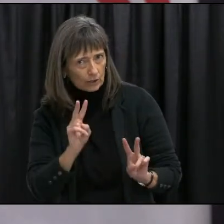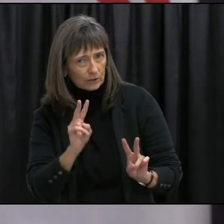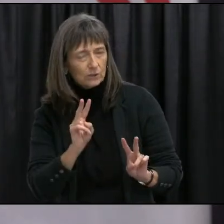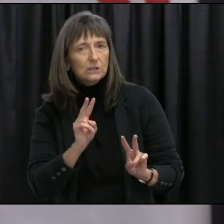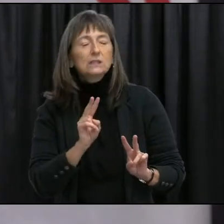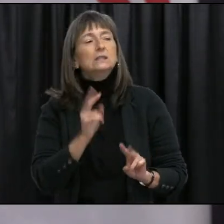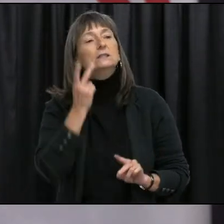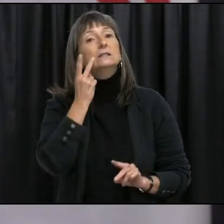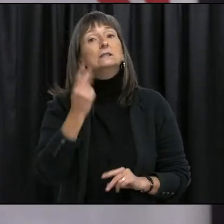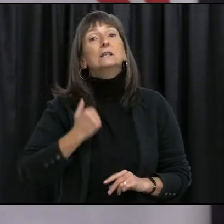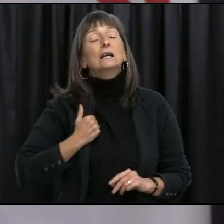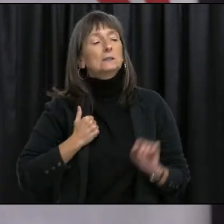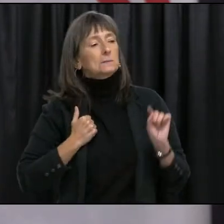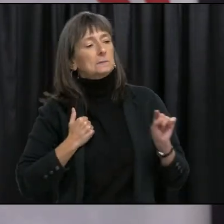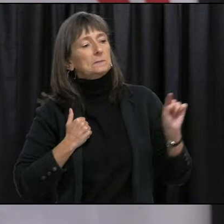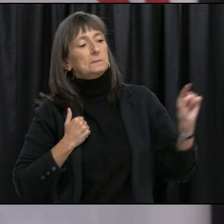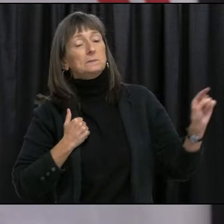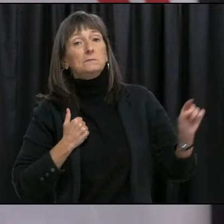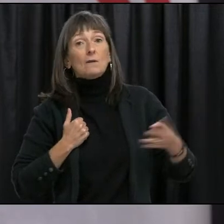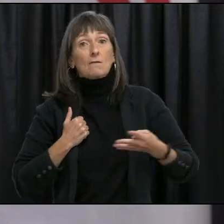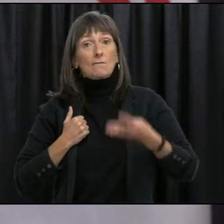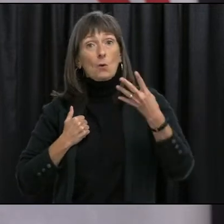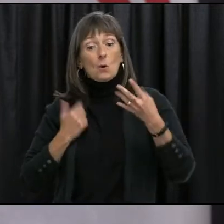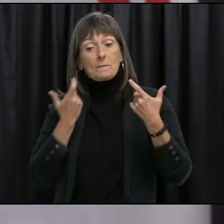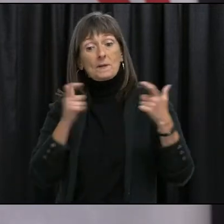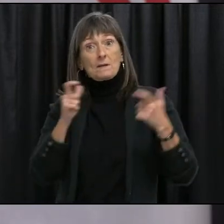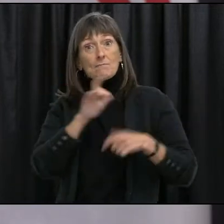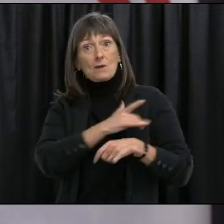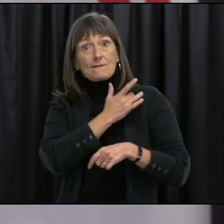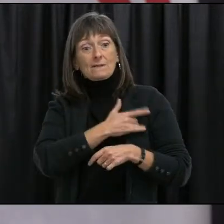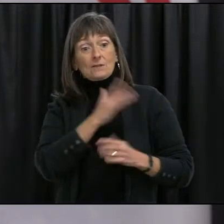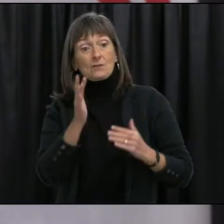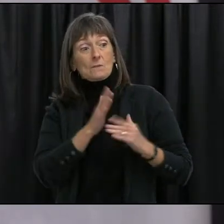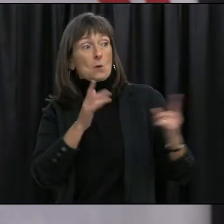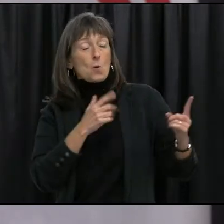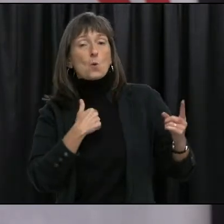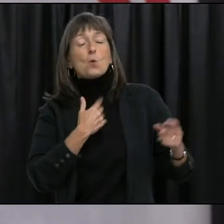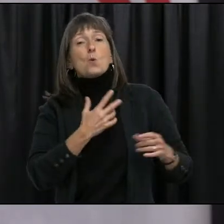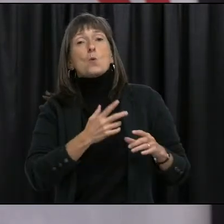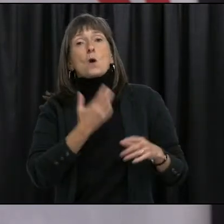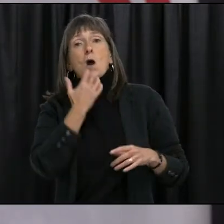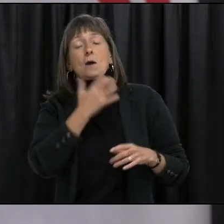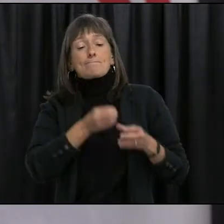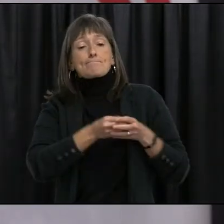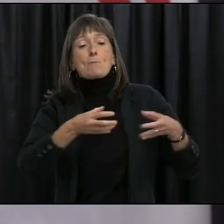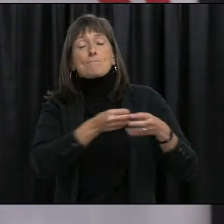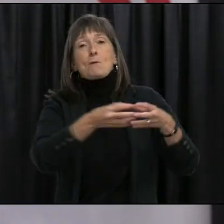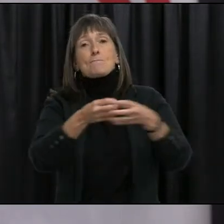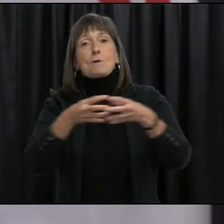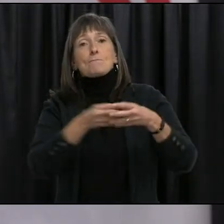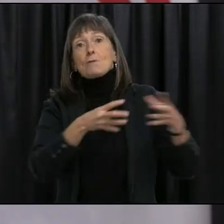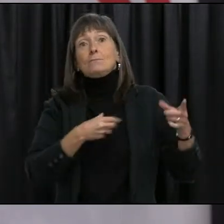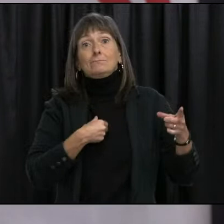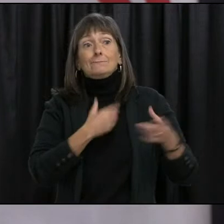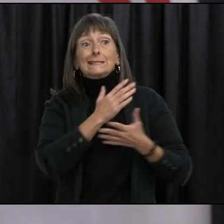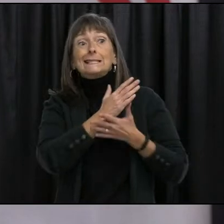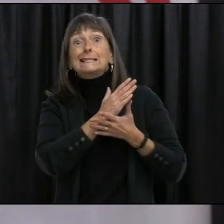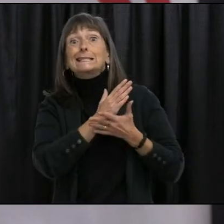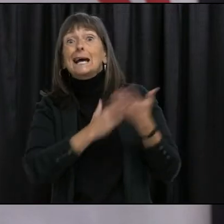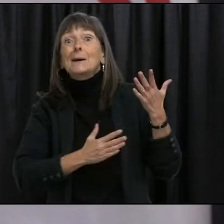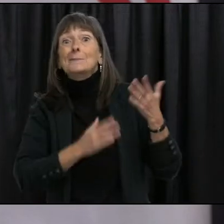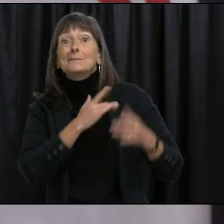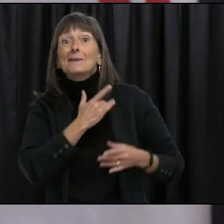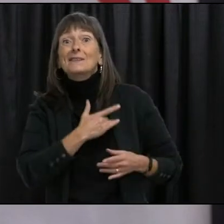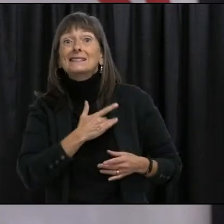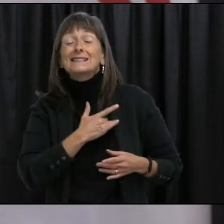are hotspots in our 4 biggest provinces, some of whom are seeing new cases at the rate of over 1,000 a